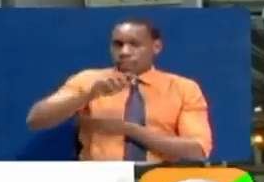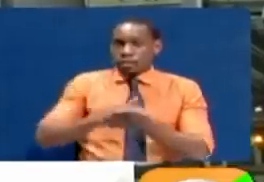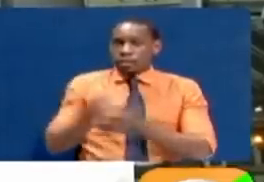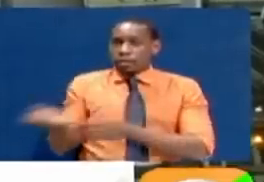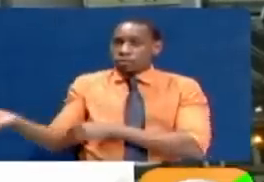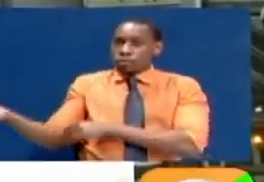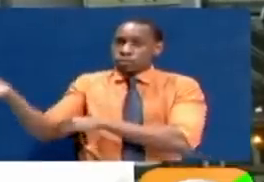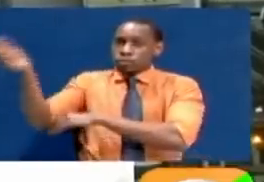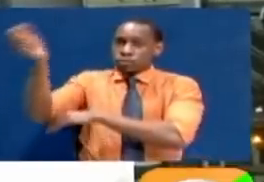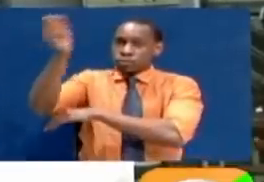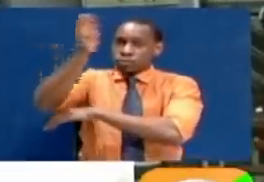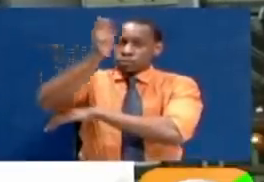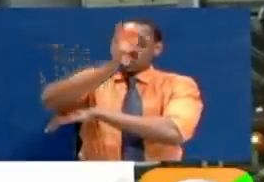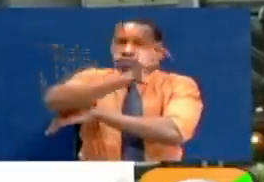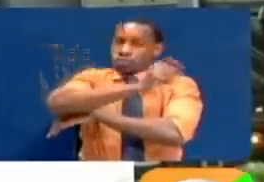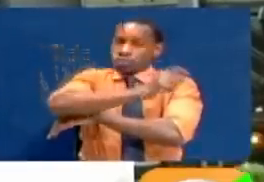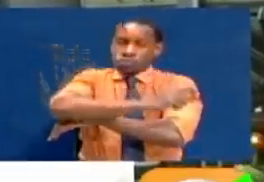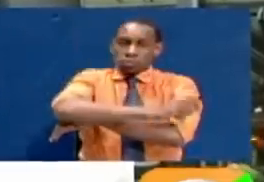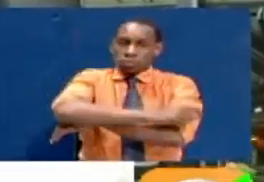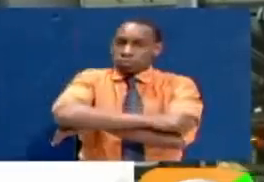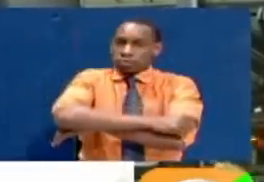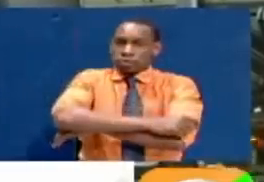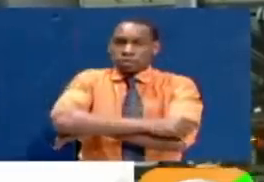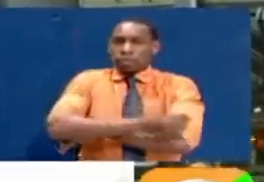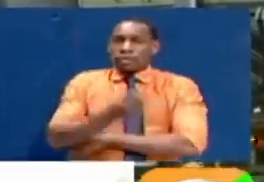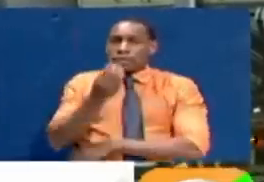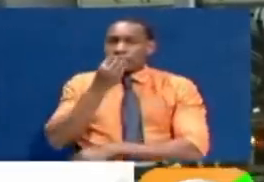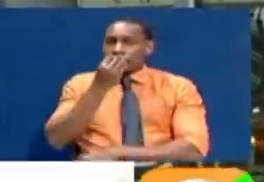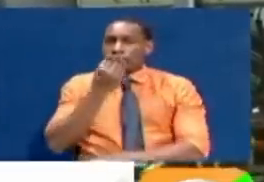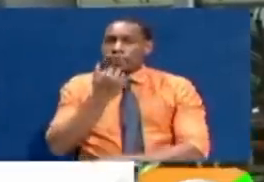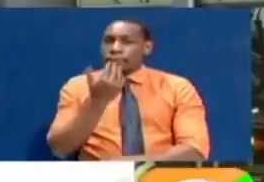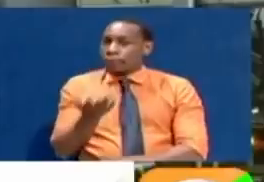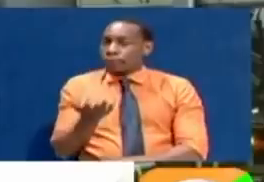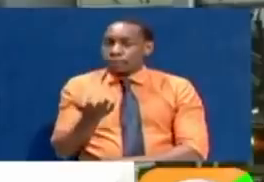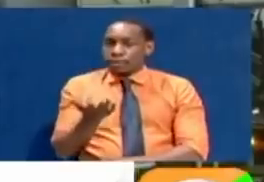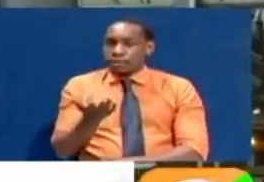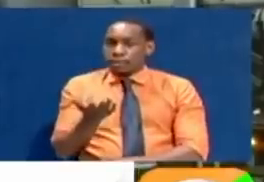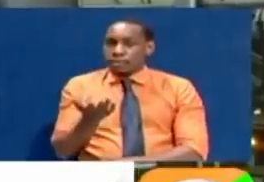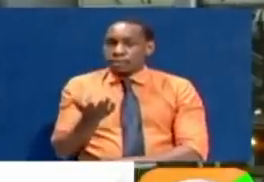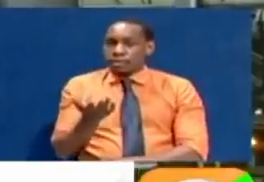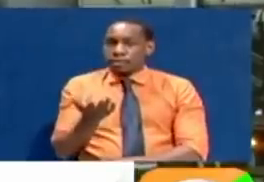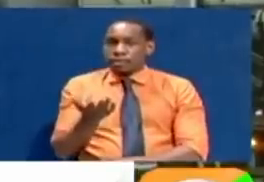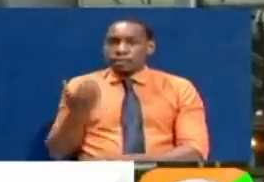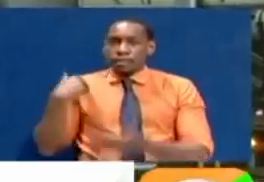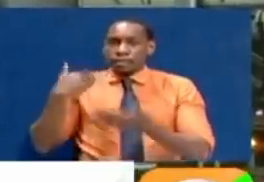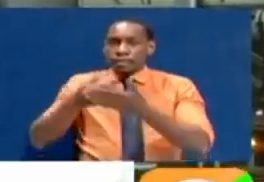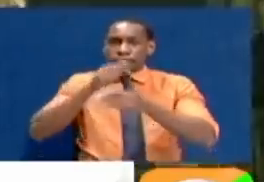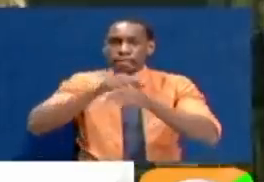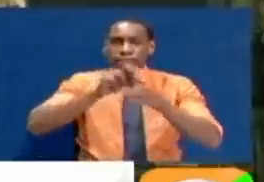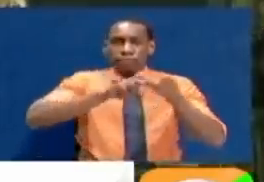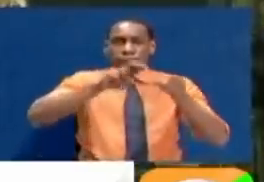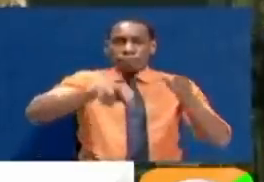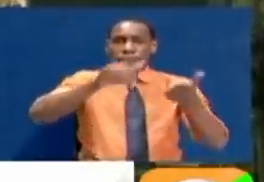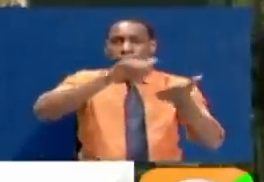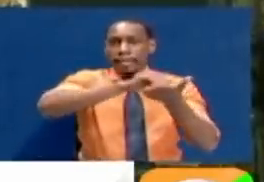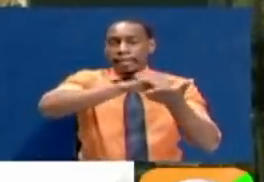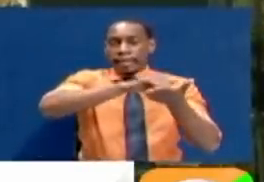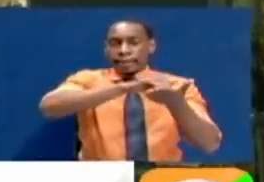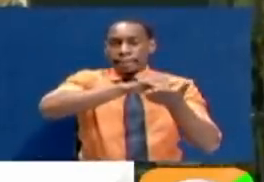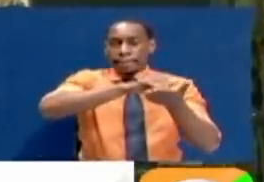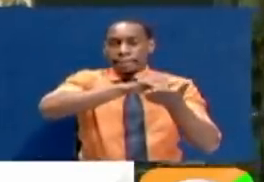day, we had not had a meal since we left the flight. Chris,